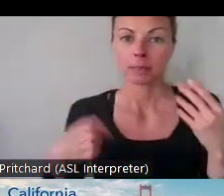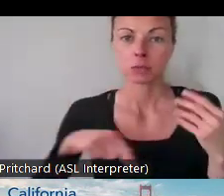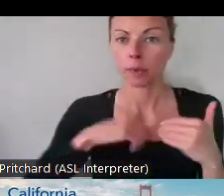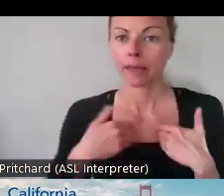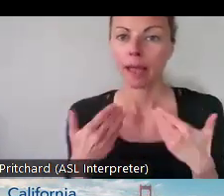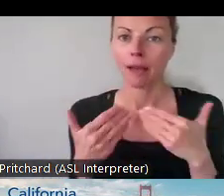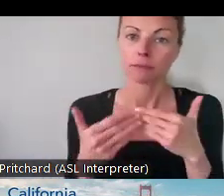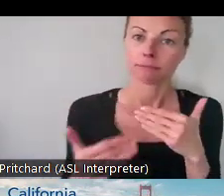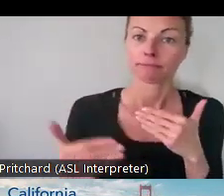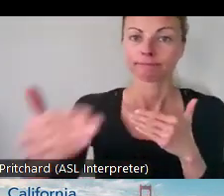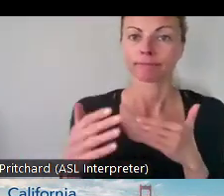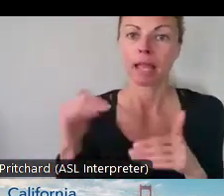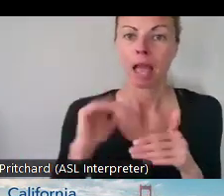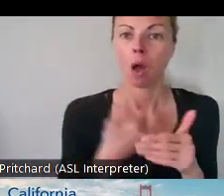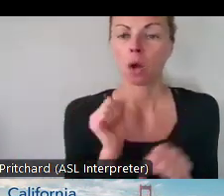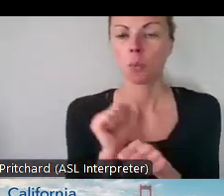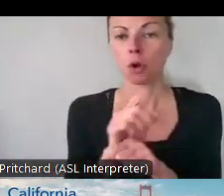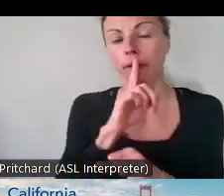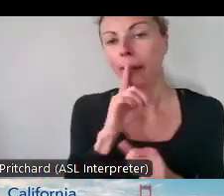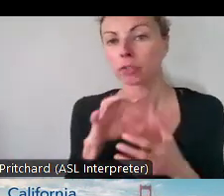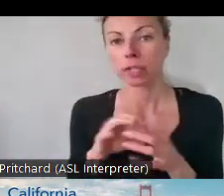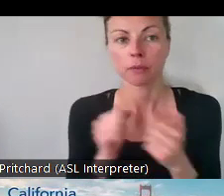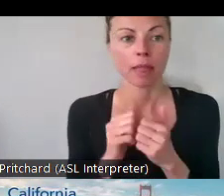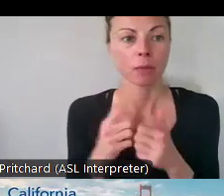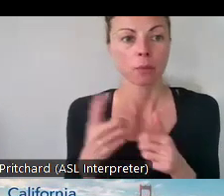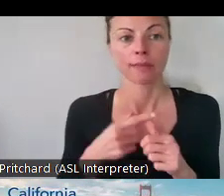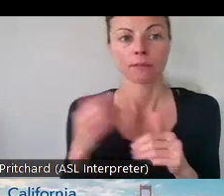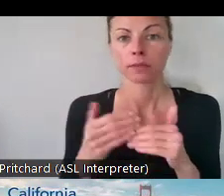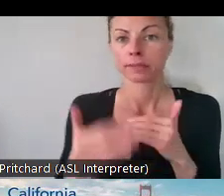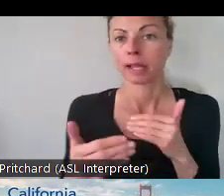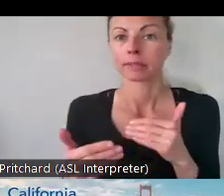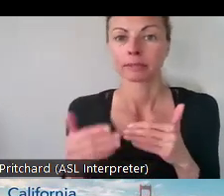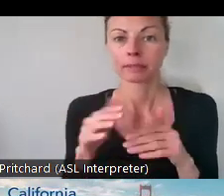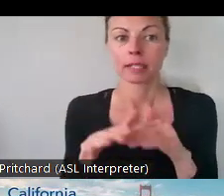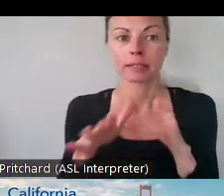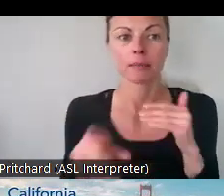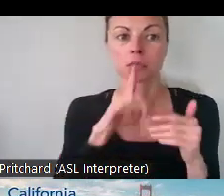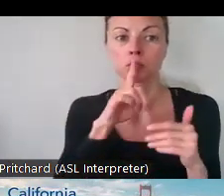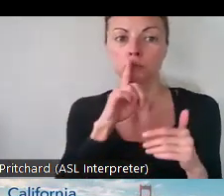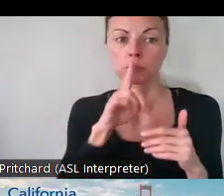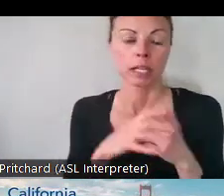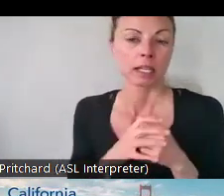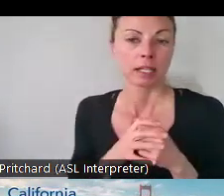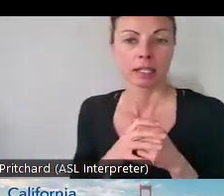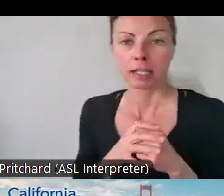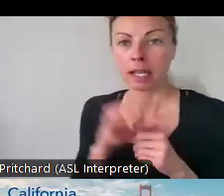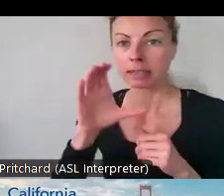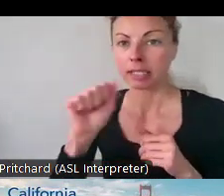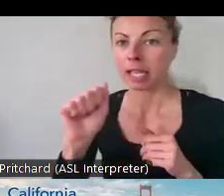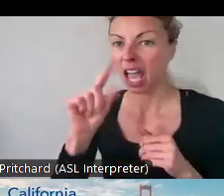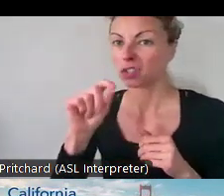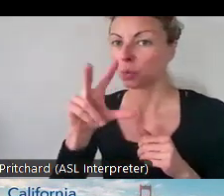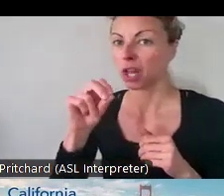our work. And actually, in terms of the first next step, this is work that's already underway. So as soon as the CA 2030 report